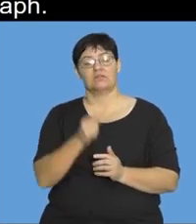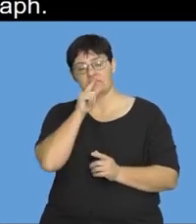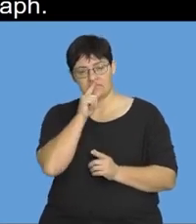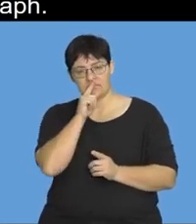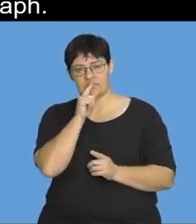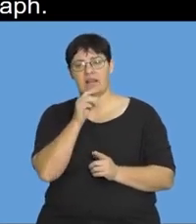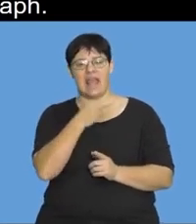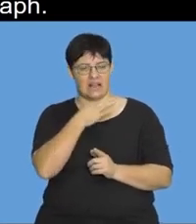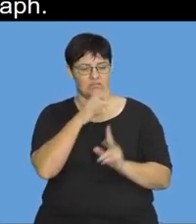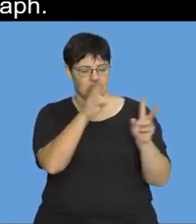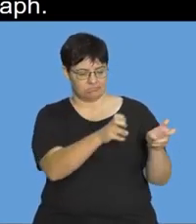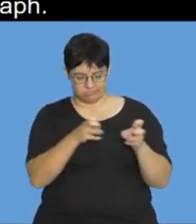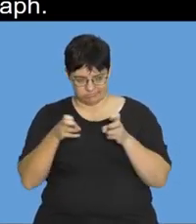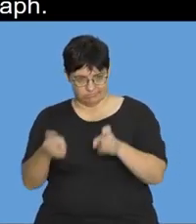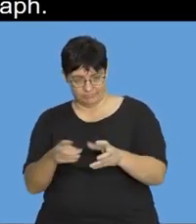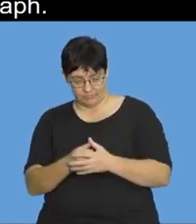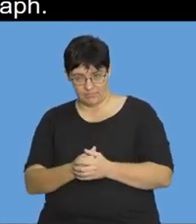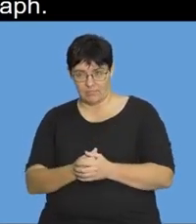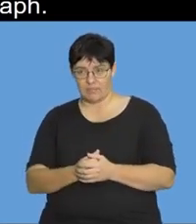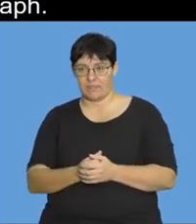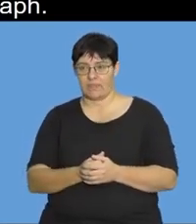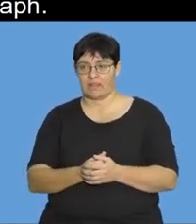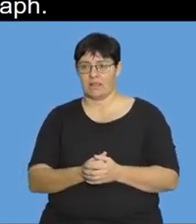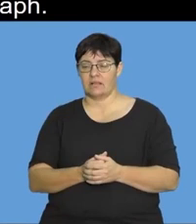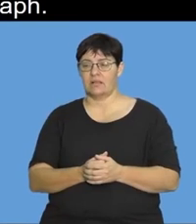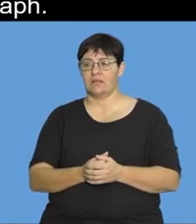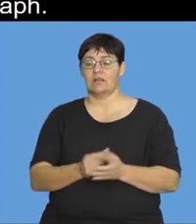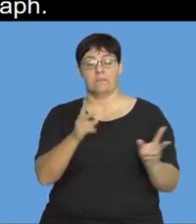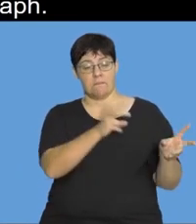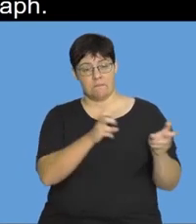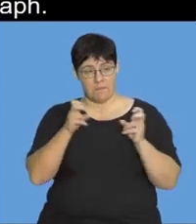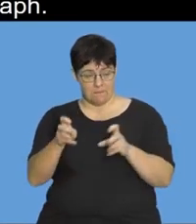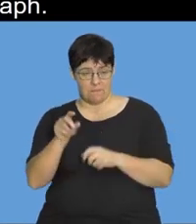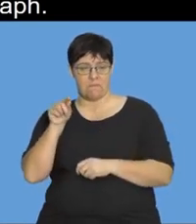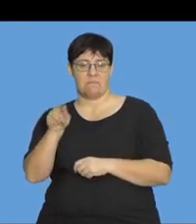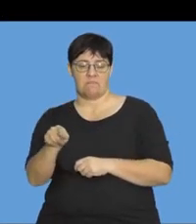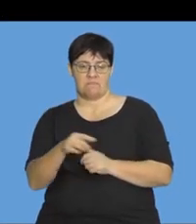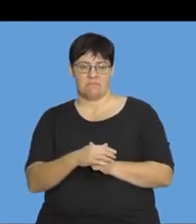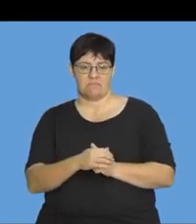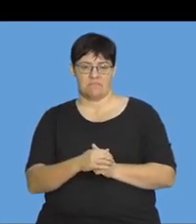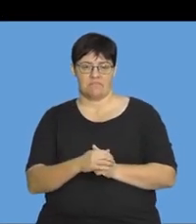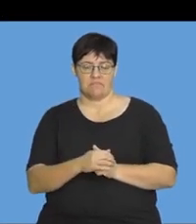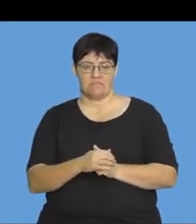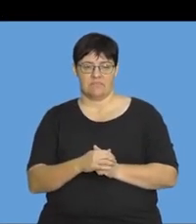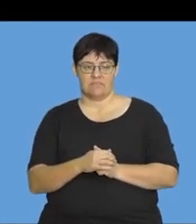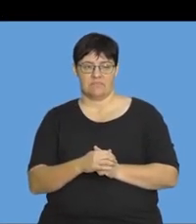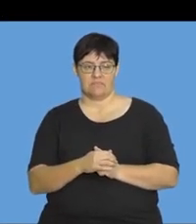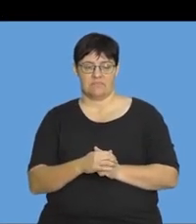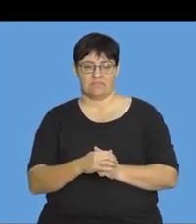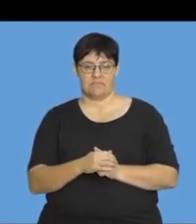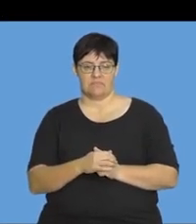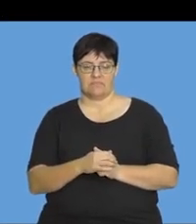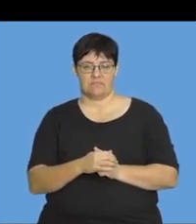like English, you're going to paraphrase, you're going to quote, and you take that and you take it and take it out of your,